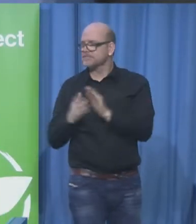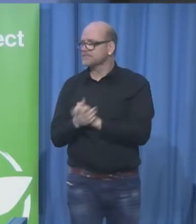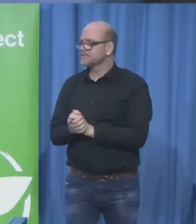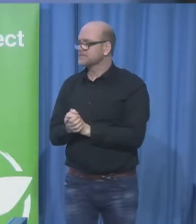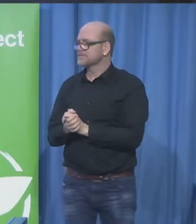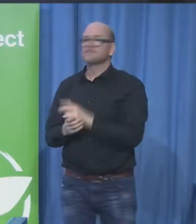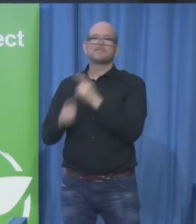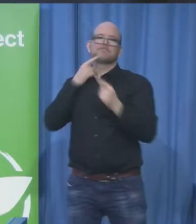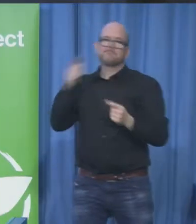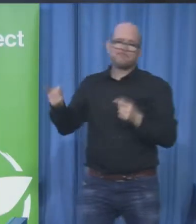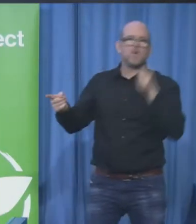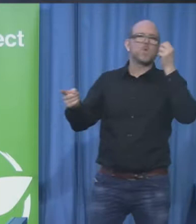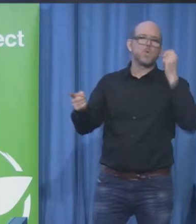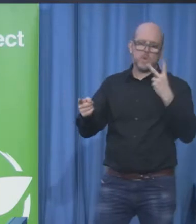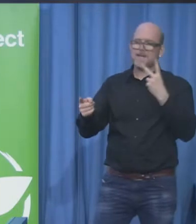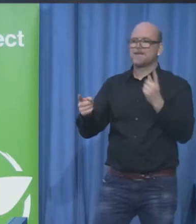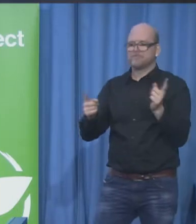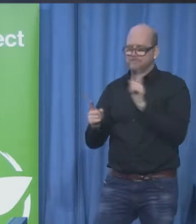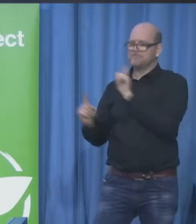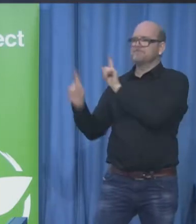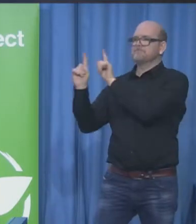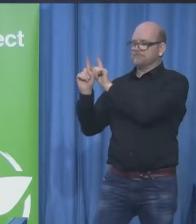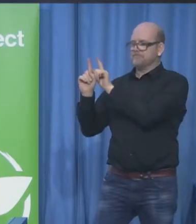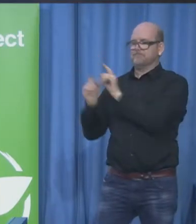Thank you, Claudia.